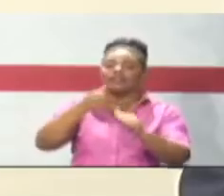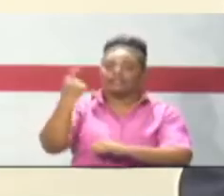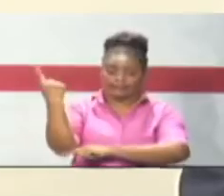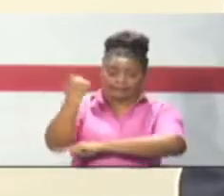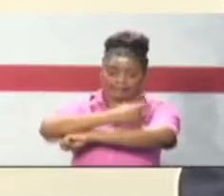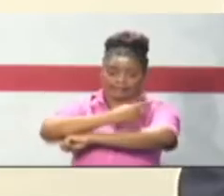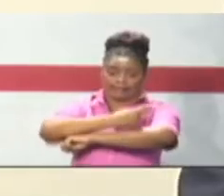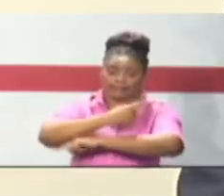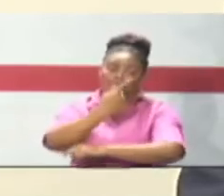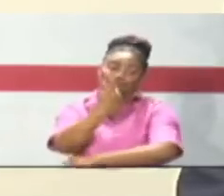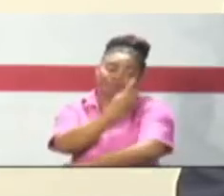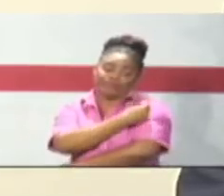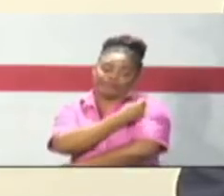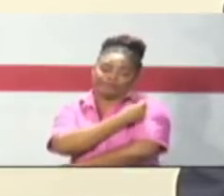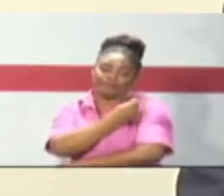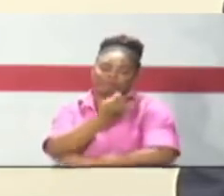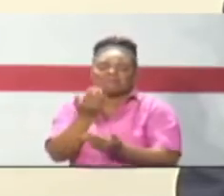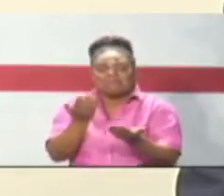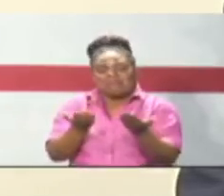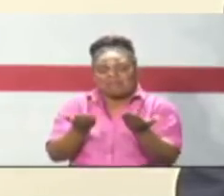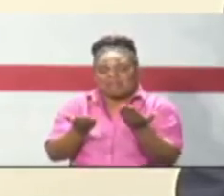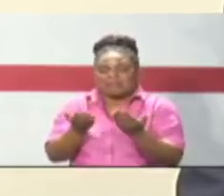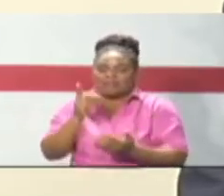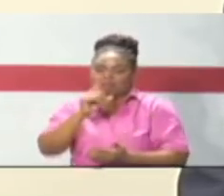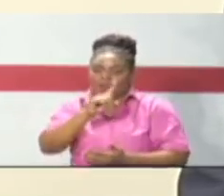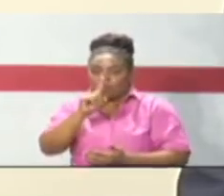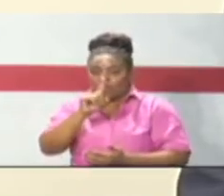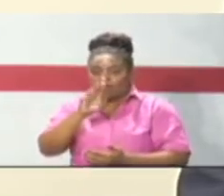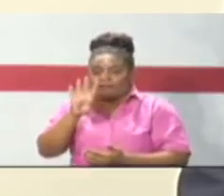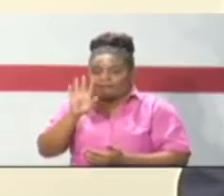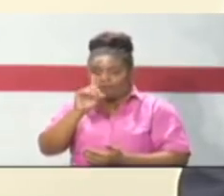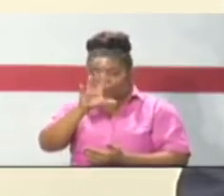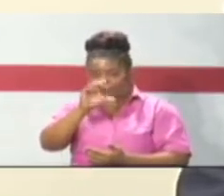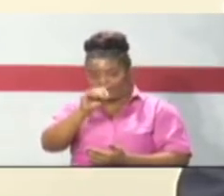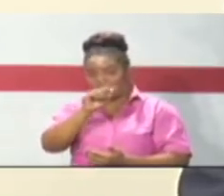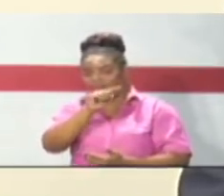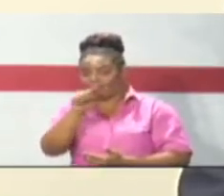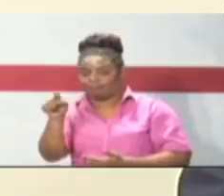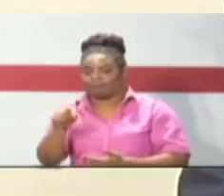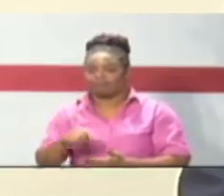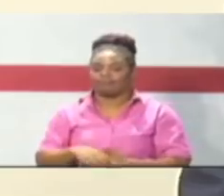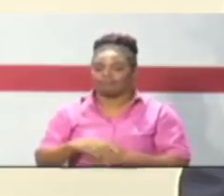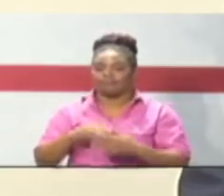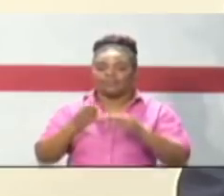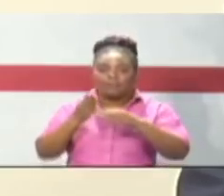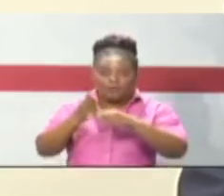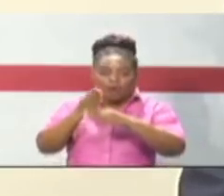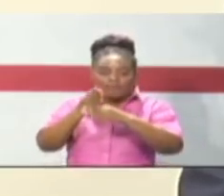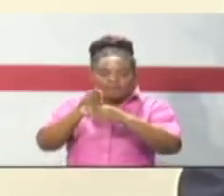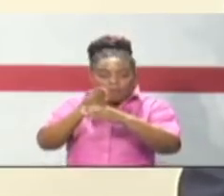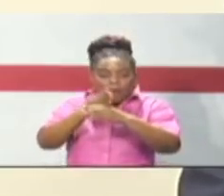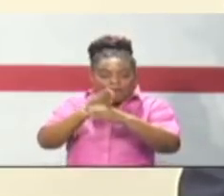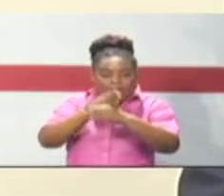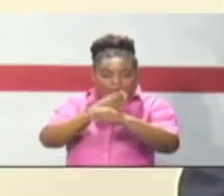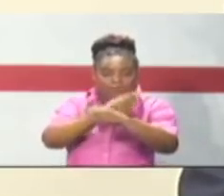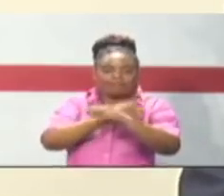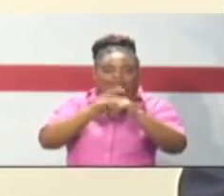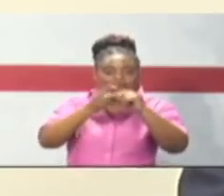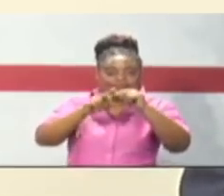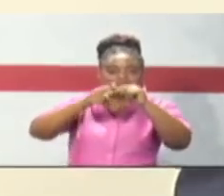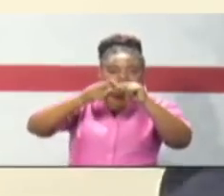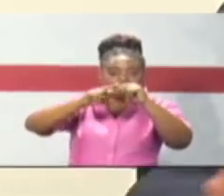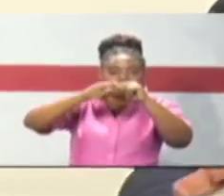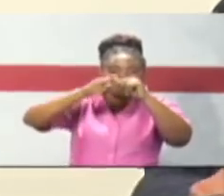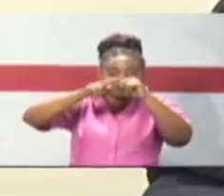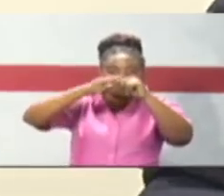drives. And that is how we are building our numbers slowly but surely, and it adds